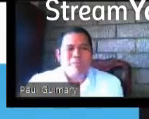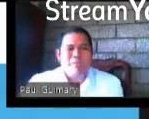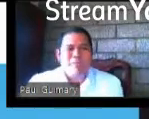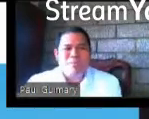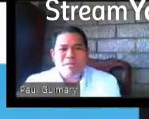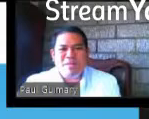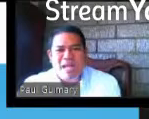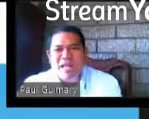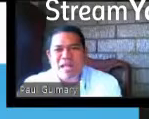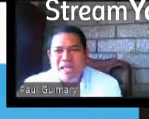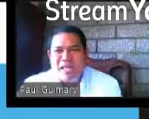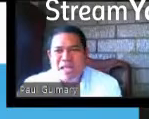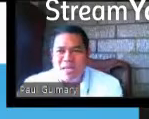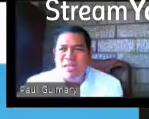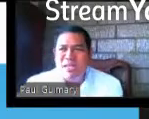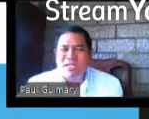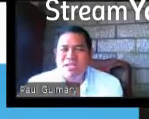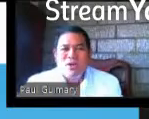Napakarami na po natin